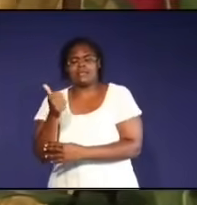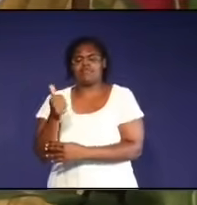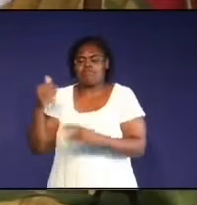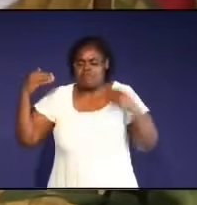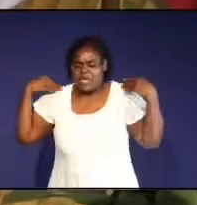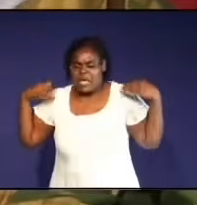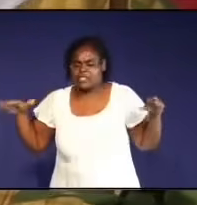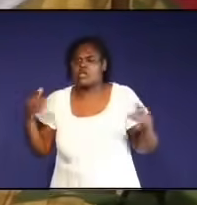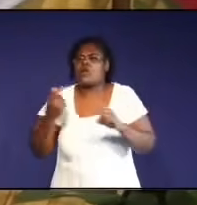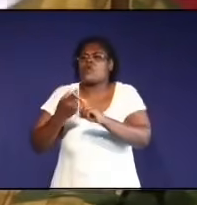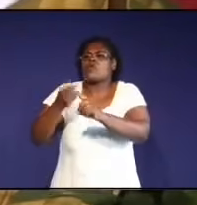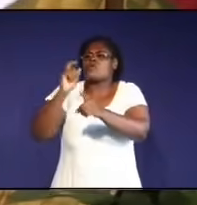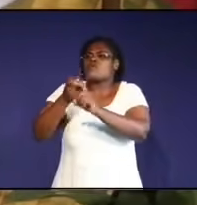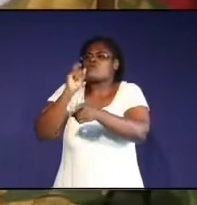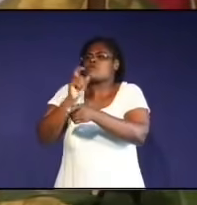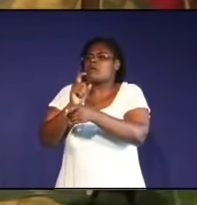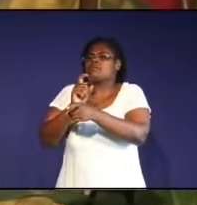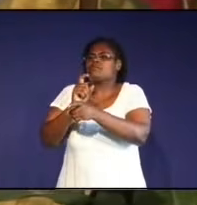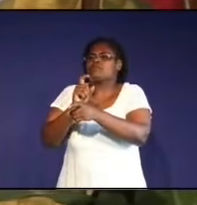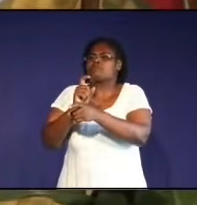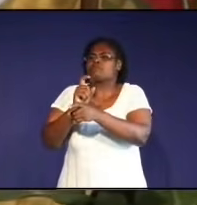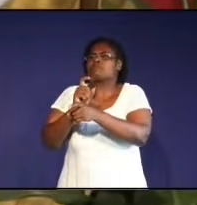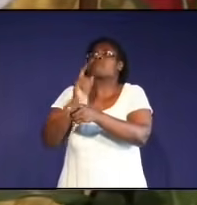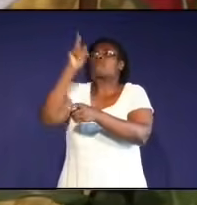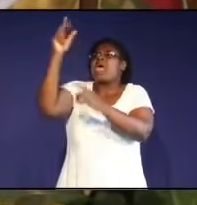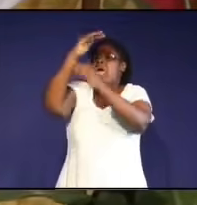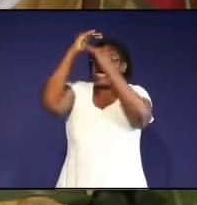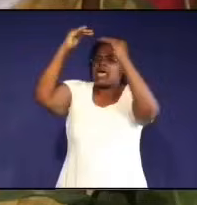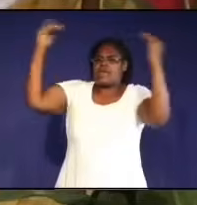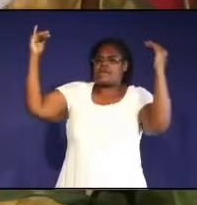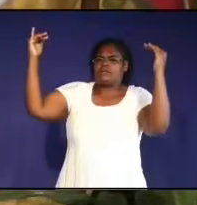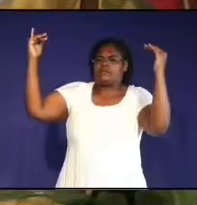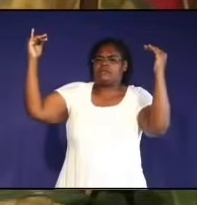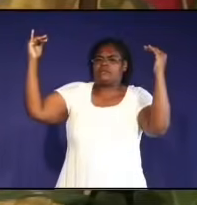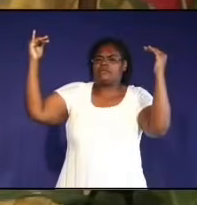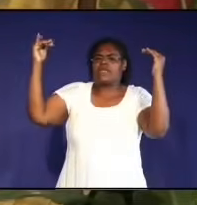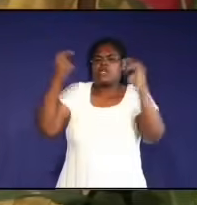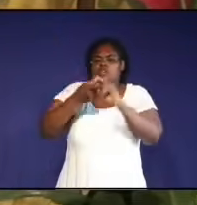literally from the dwelling place of God. He's coming from